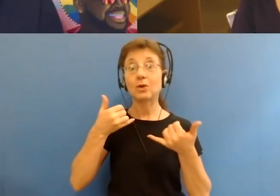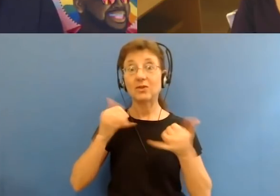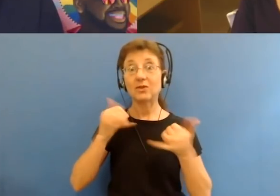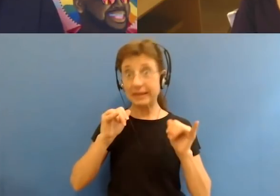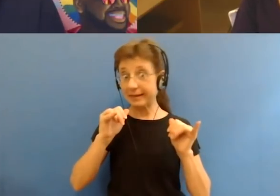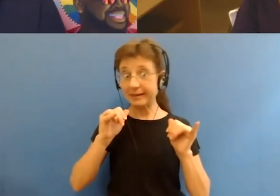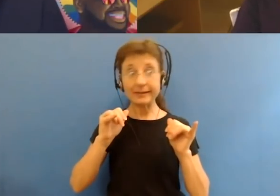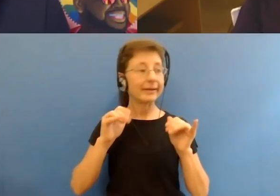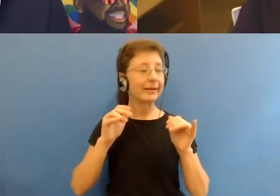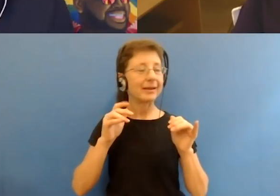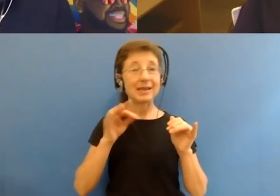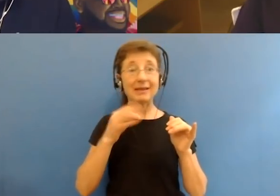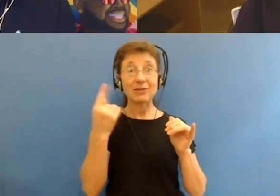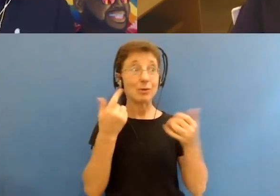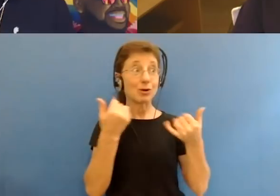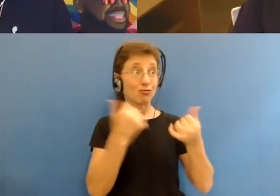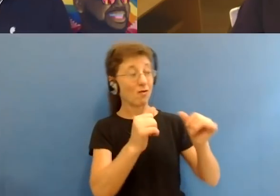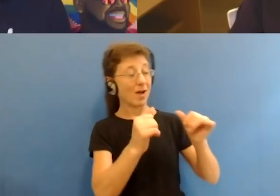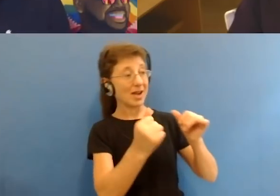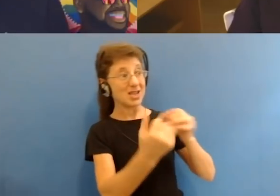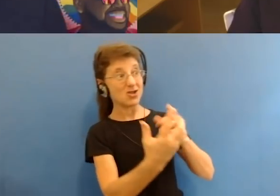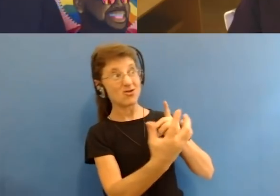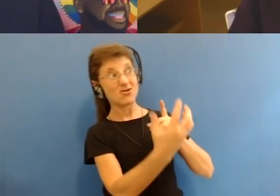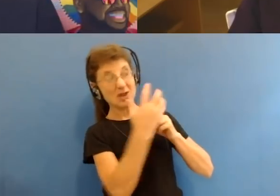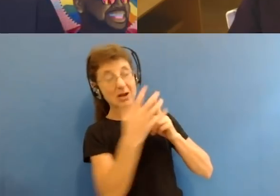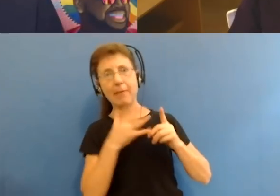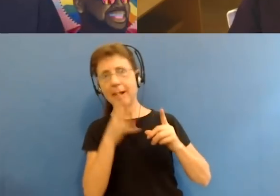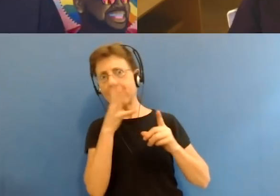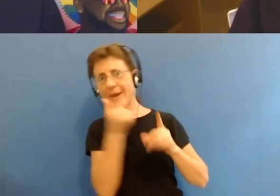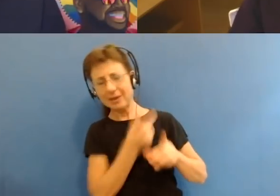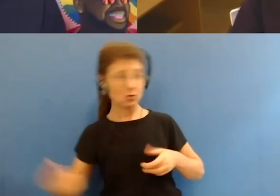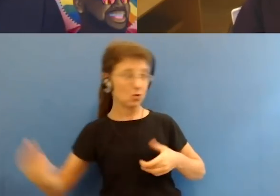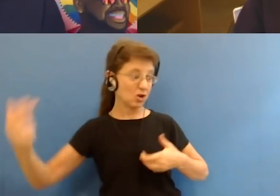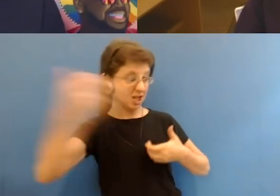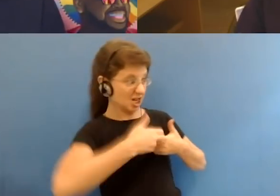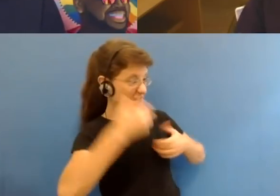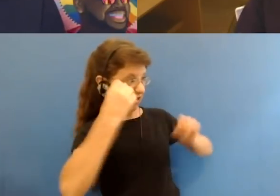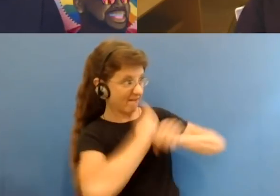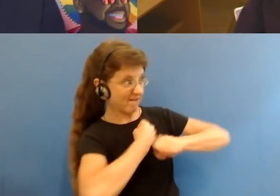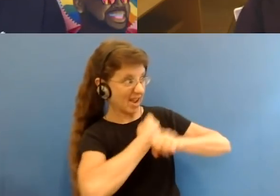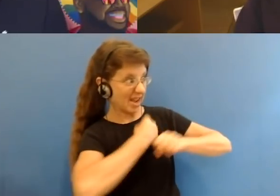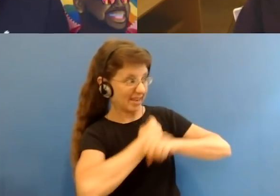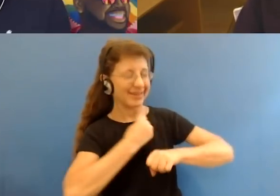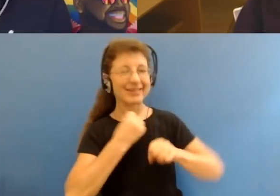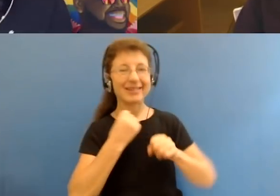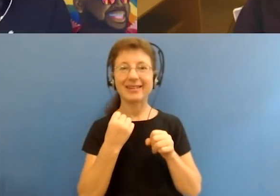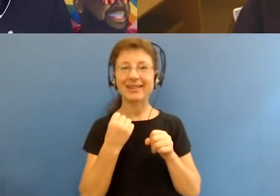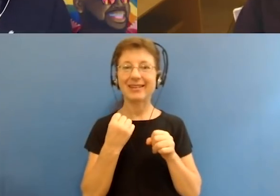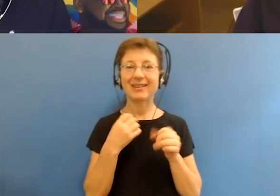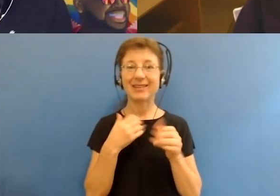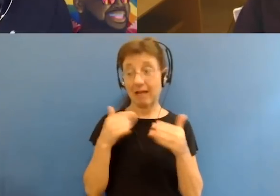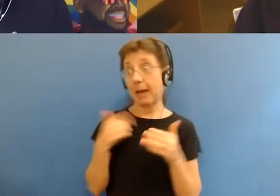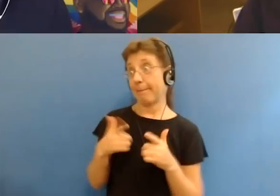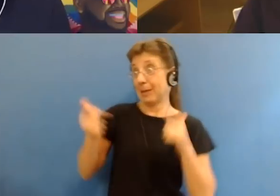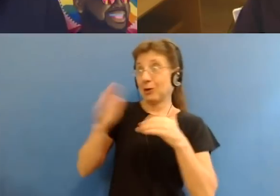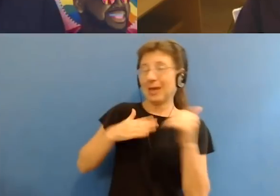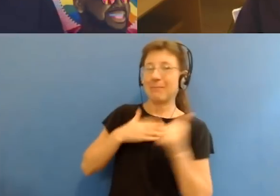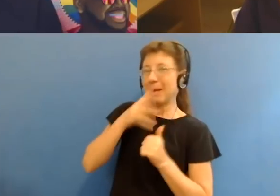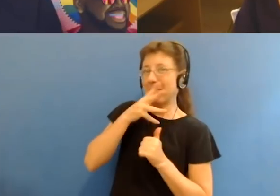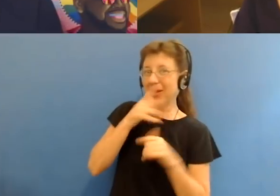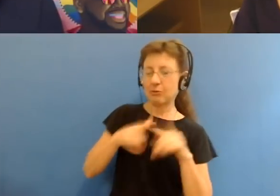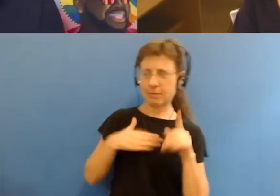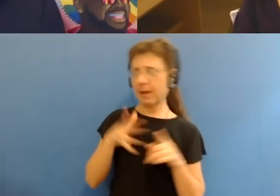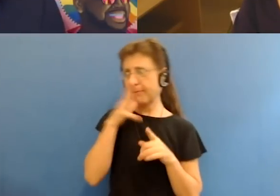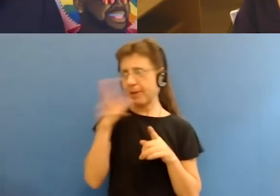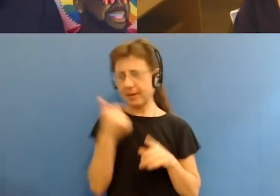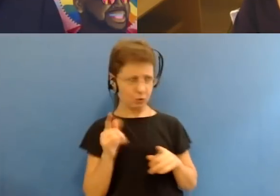someone tried, you know, to attack me. Even though I'm bigger than her, like, she would still jump in. And this is